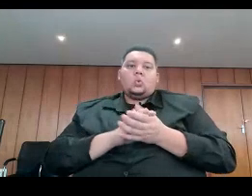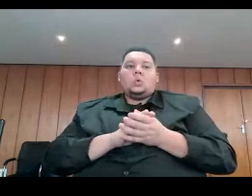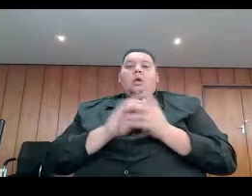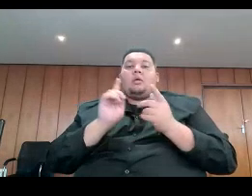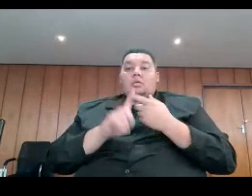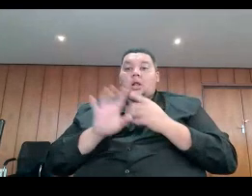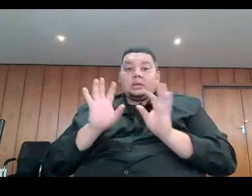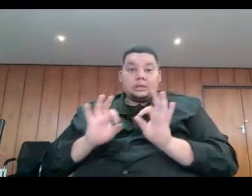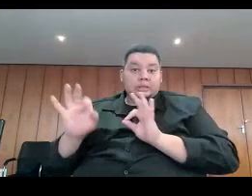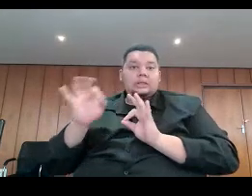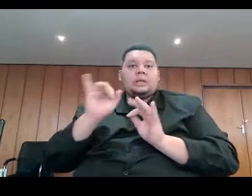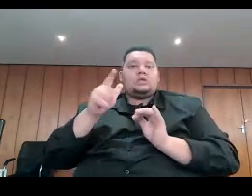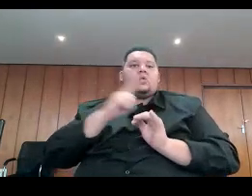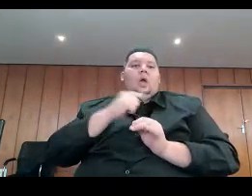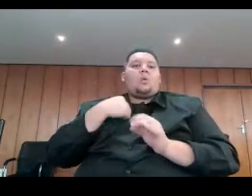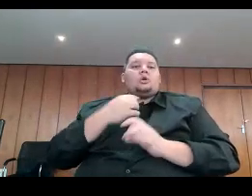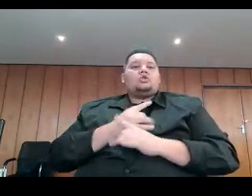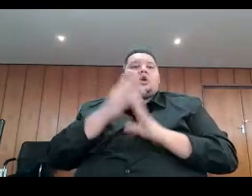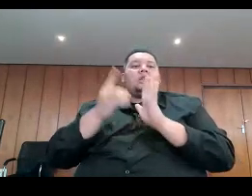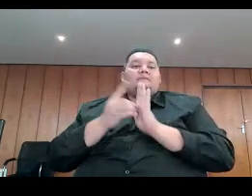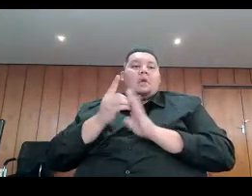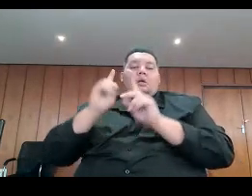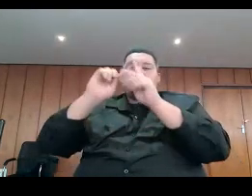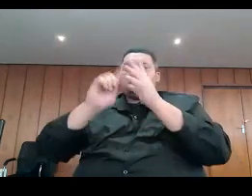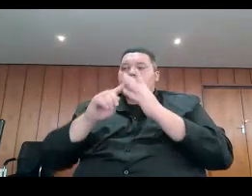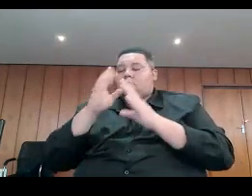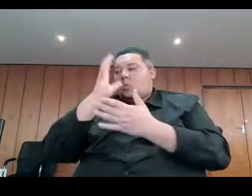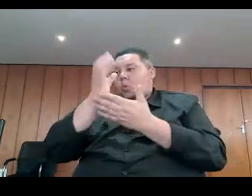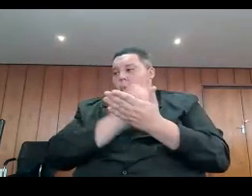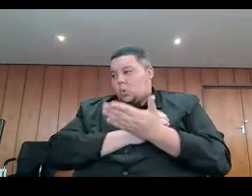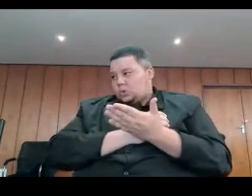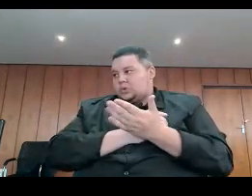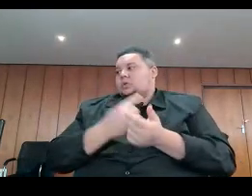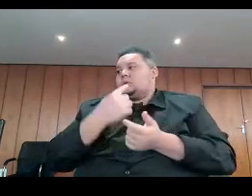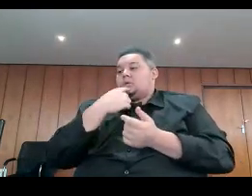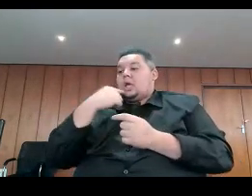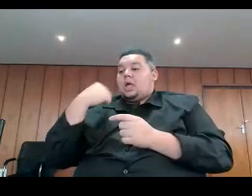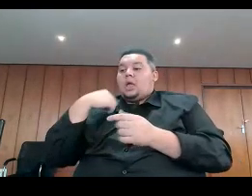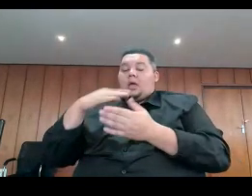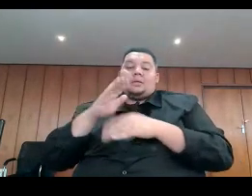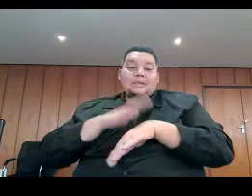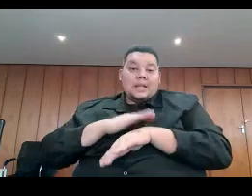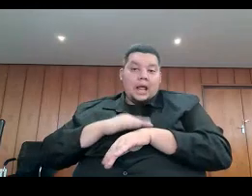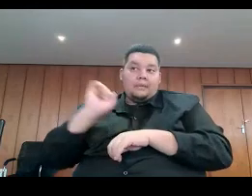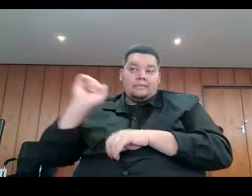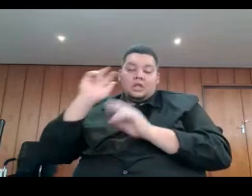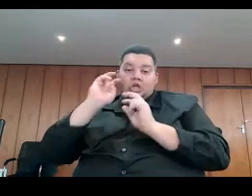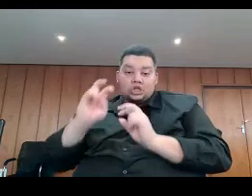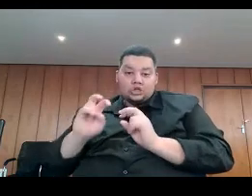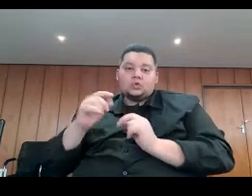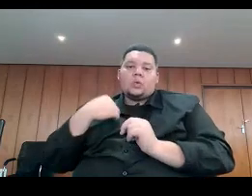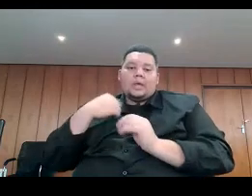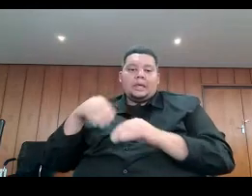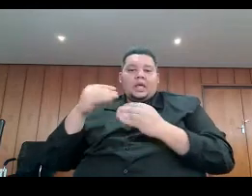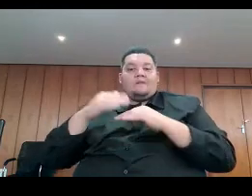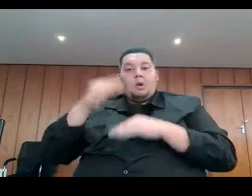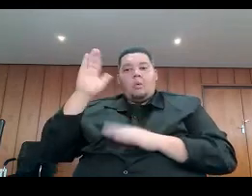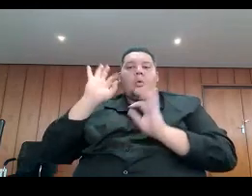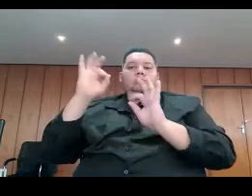and that's why we have started developing the courses now. At the time of this research, there were no accredited